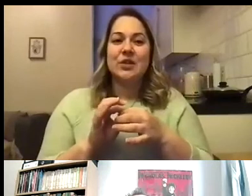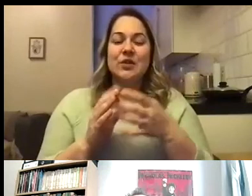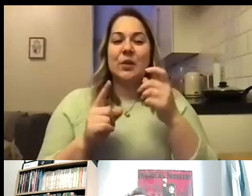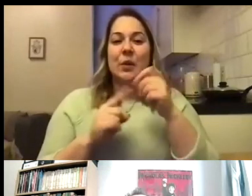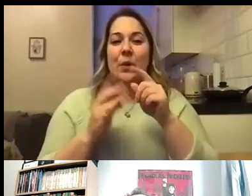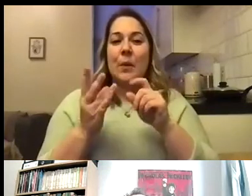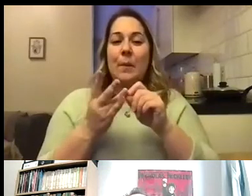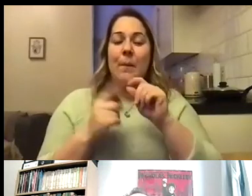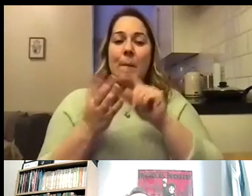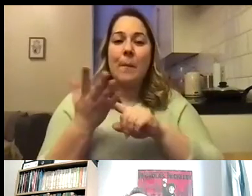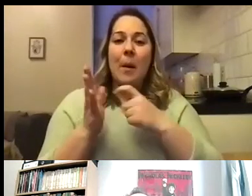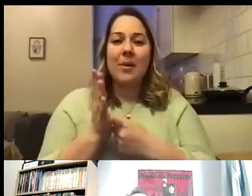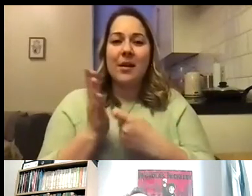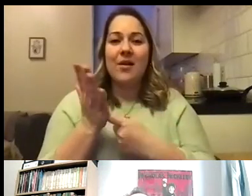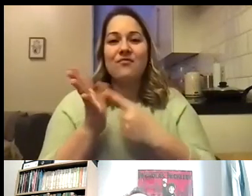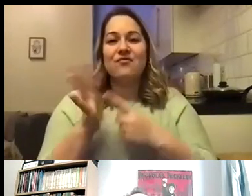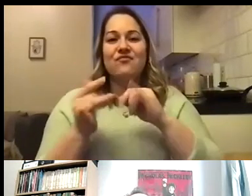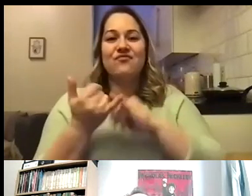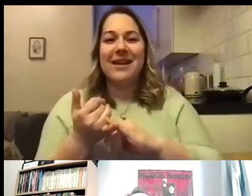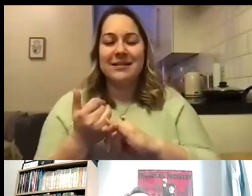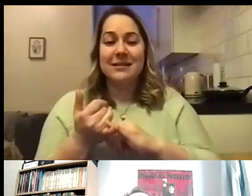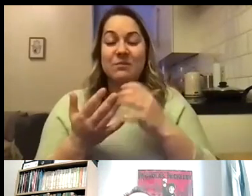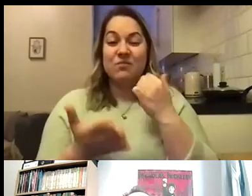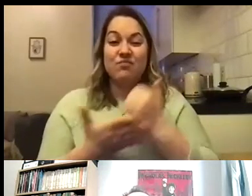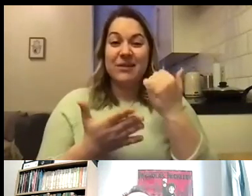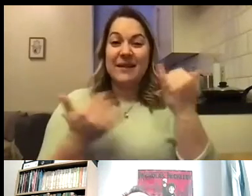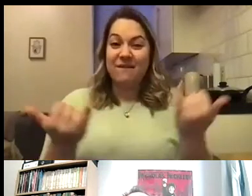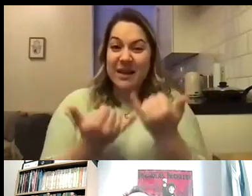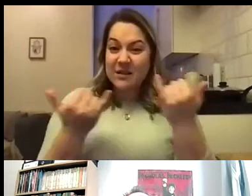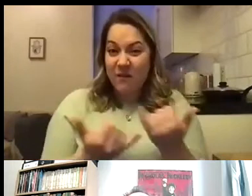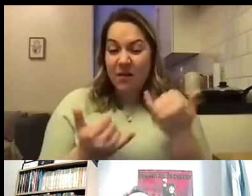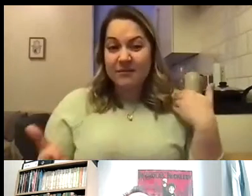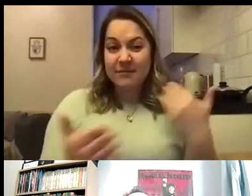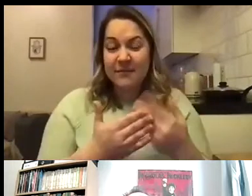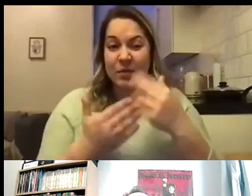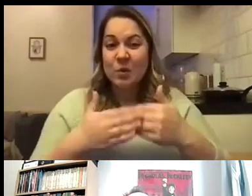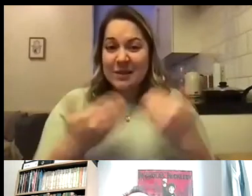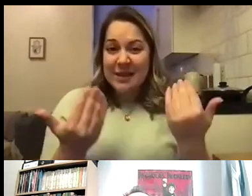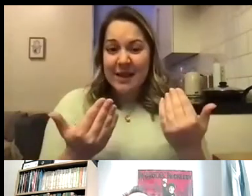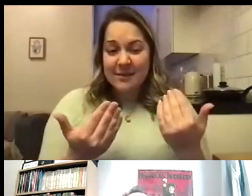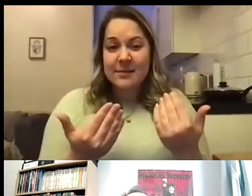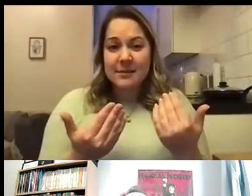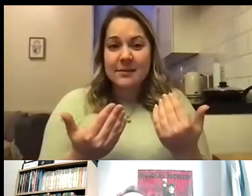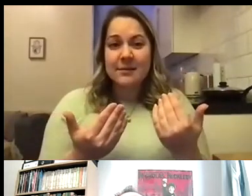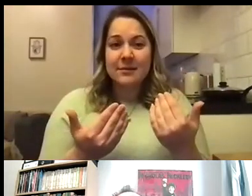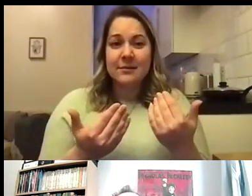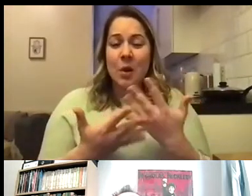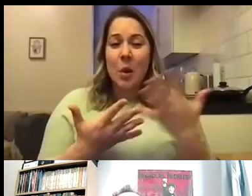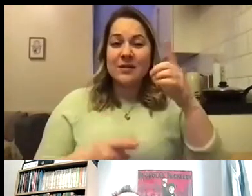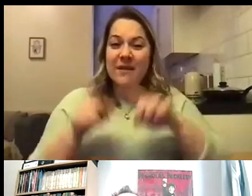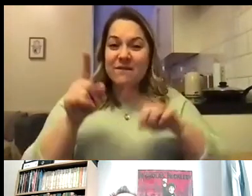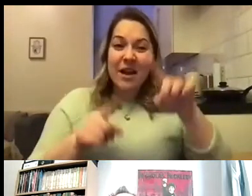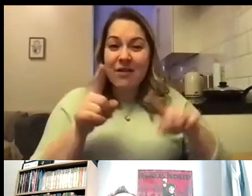Rates Revolt. It's been a wonderful festival. I've been blown away by the variety and the